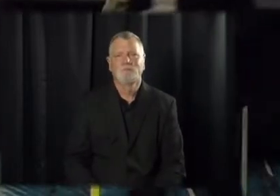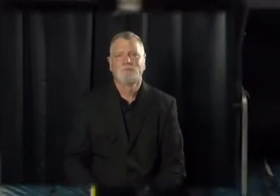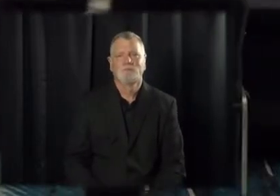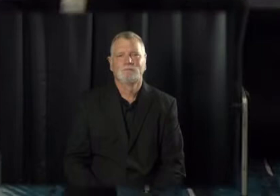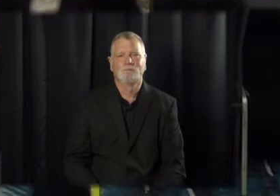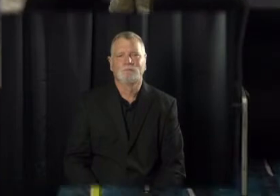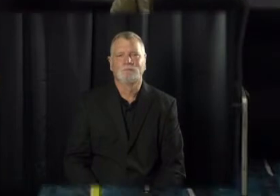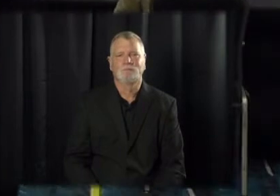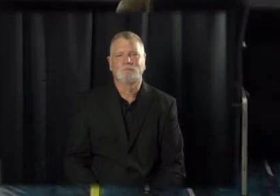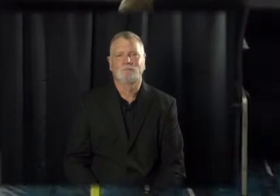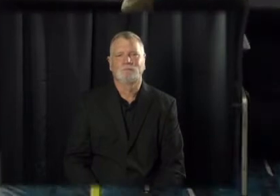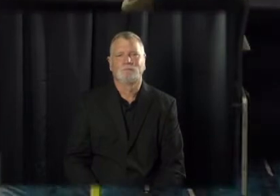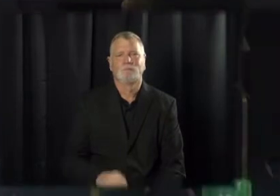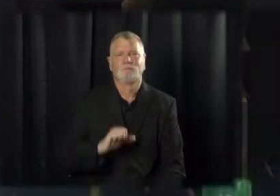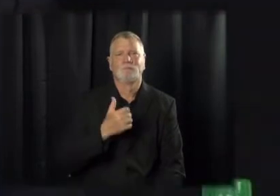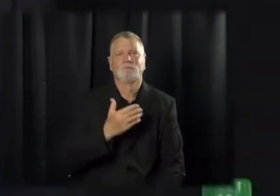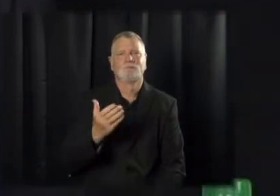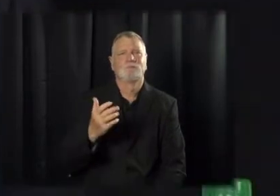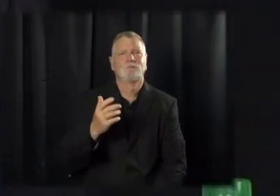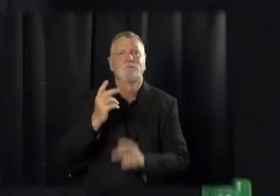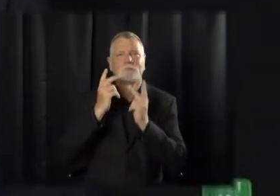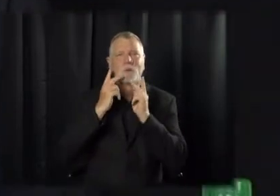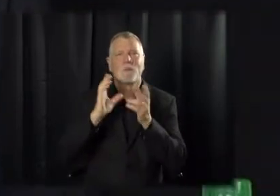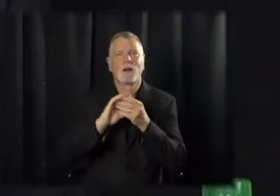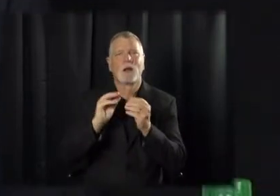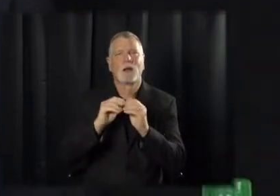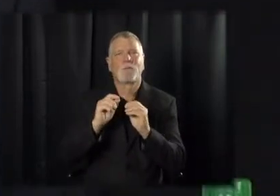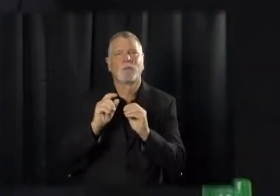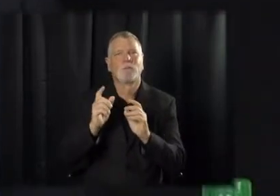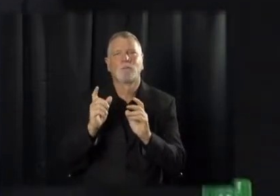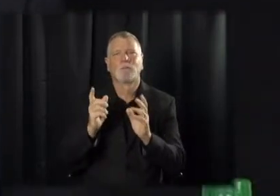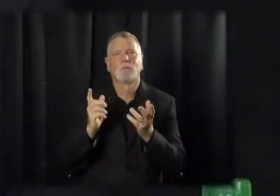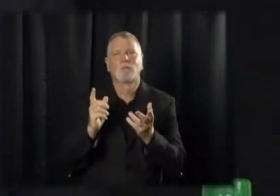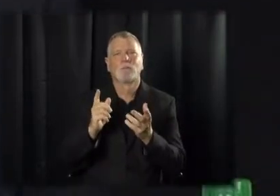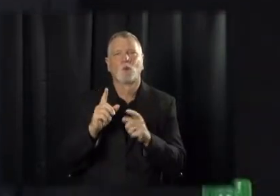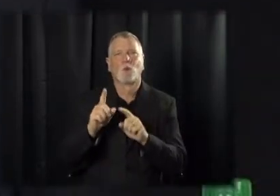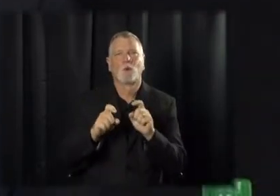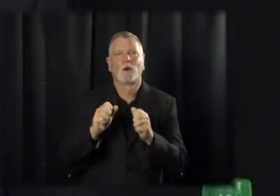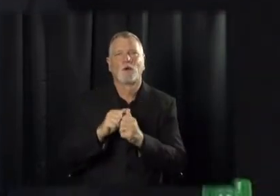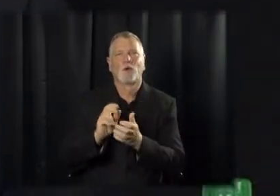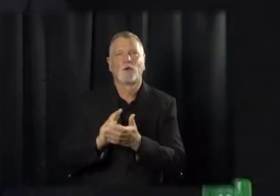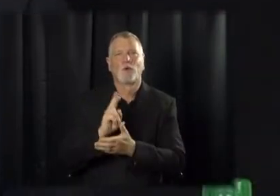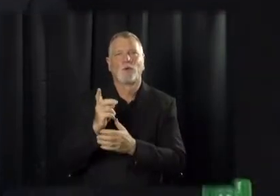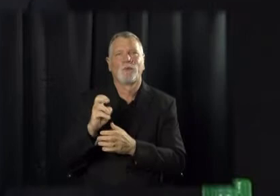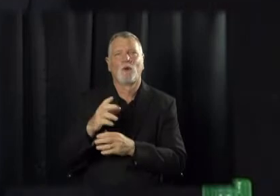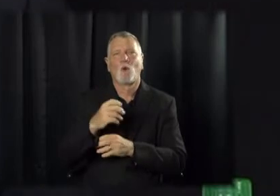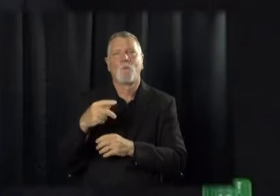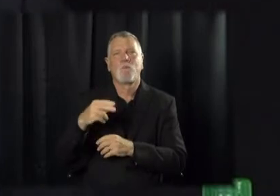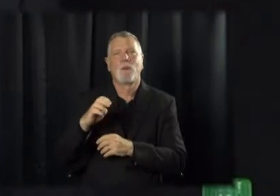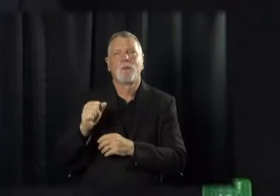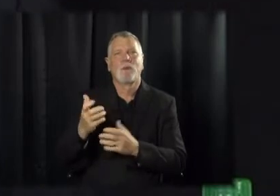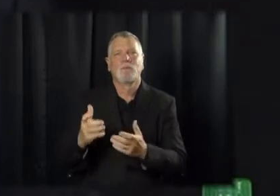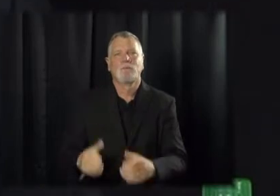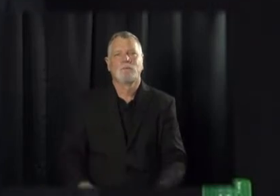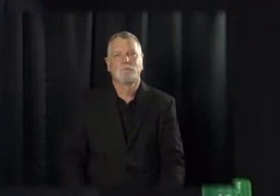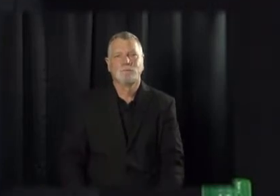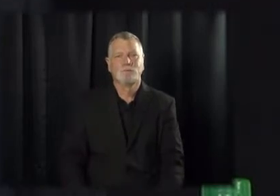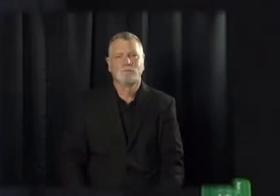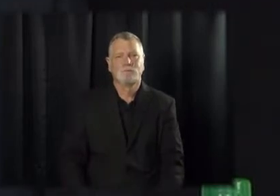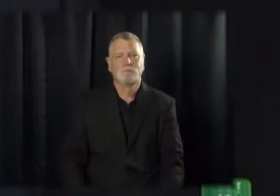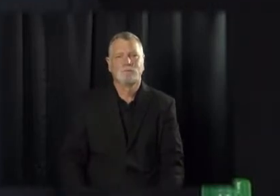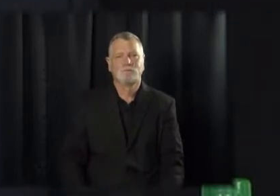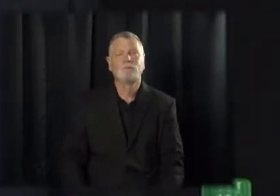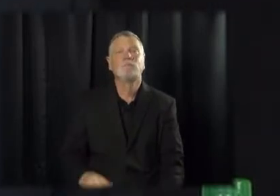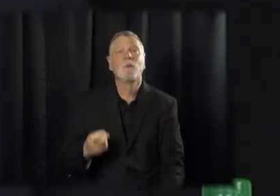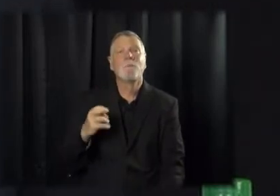Any other public comments or questions on UPR or Prepa?